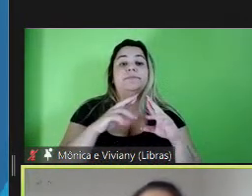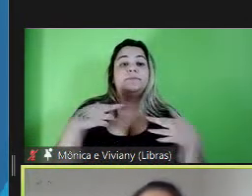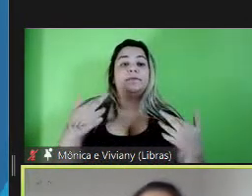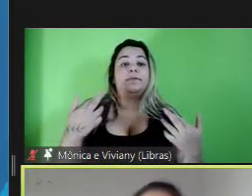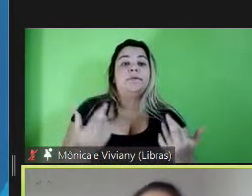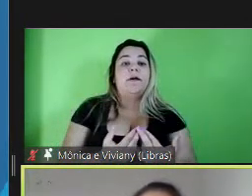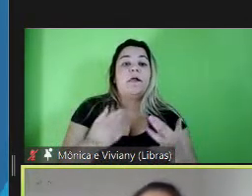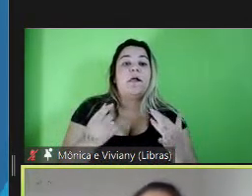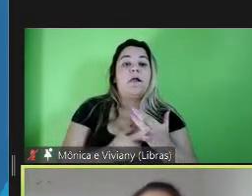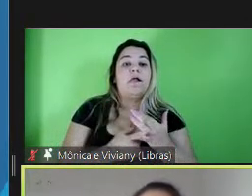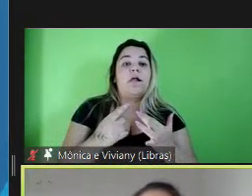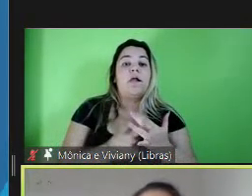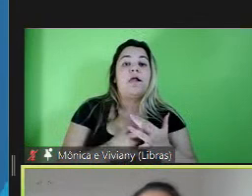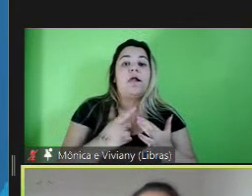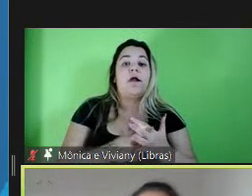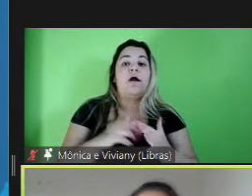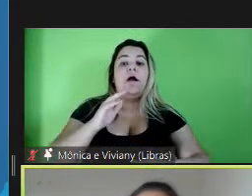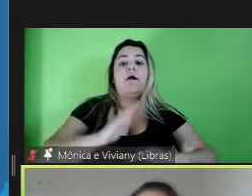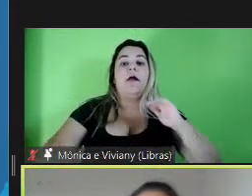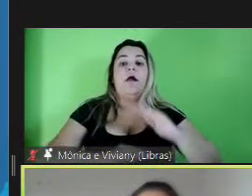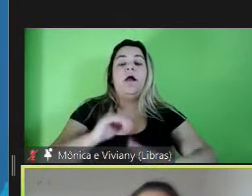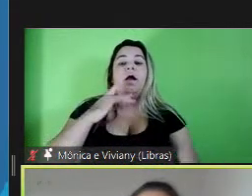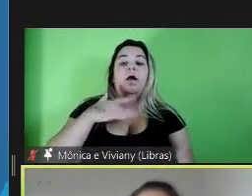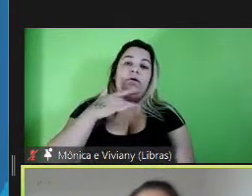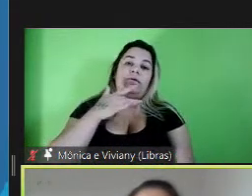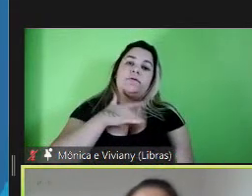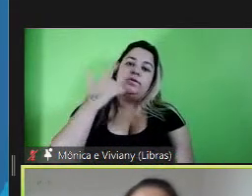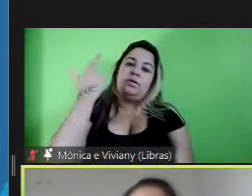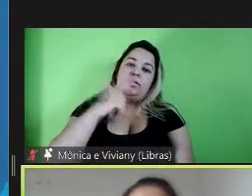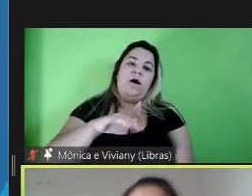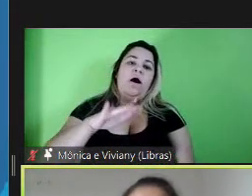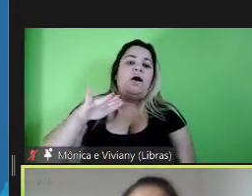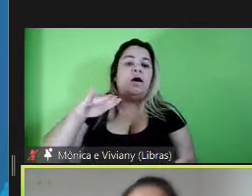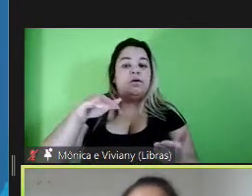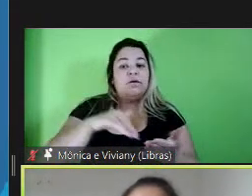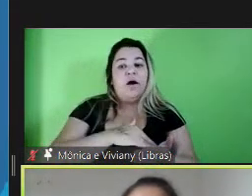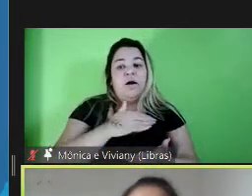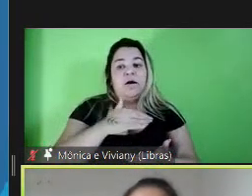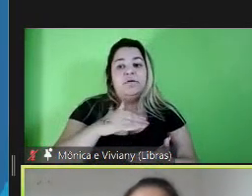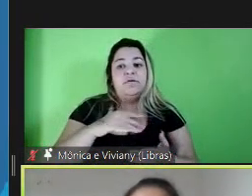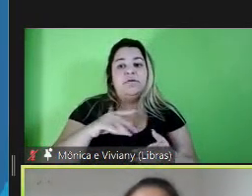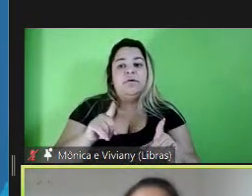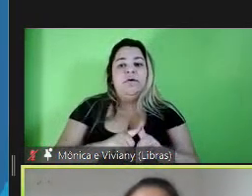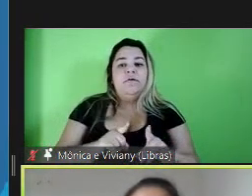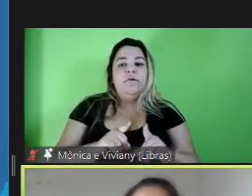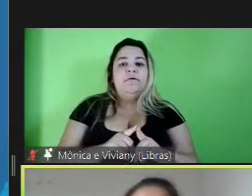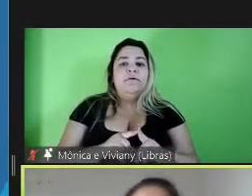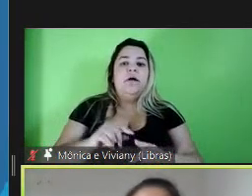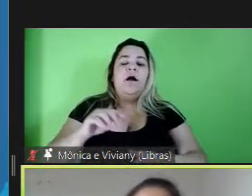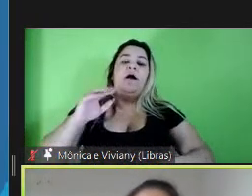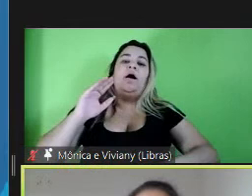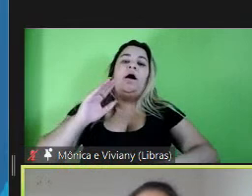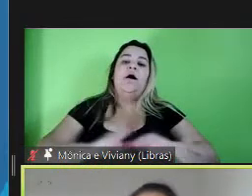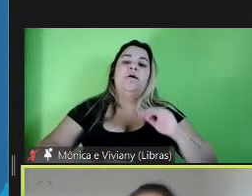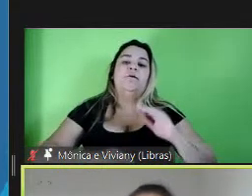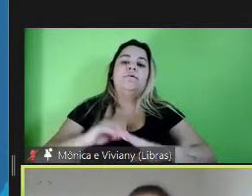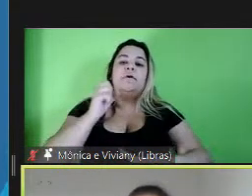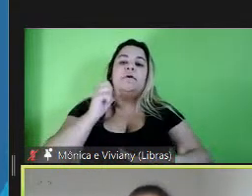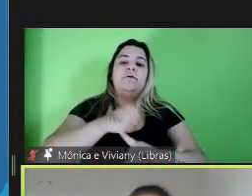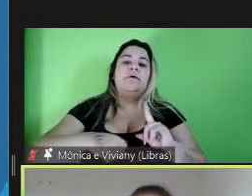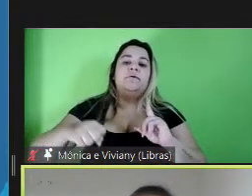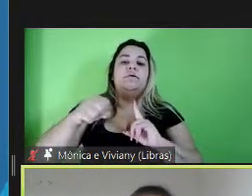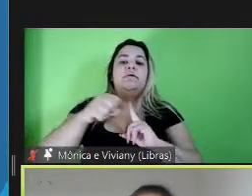local council, also between professionals, health professionals, with other secretariats. For example, this one is for the